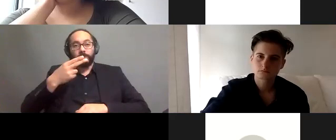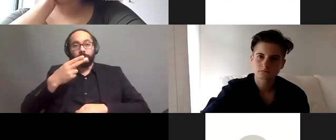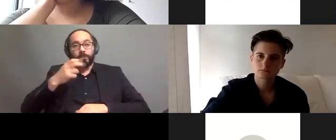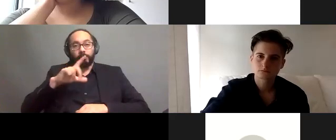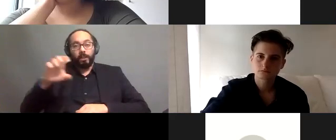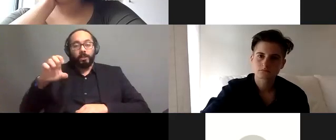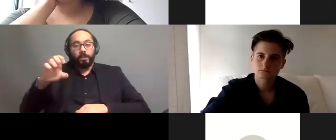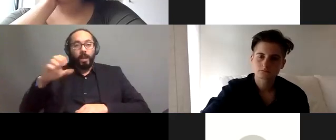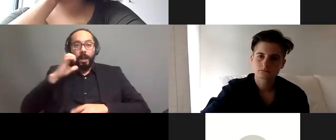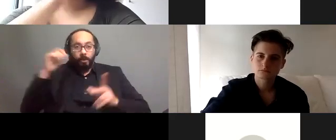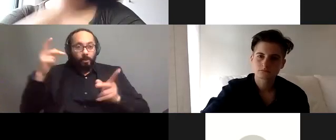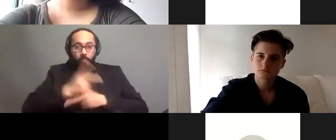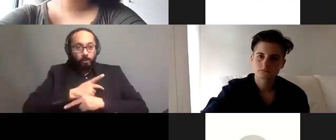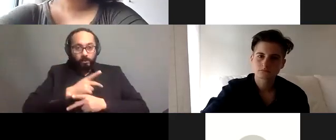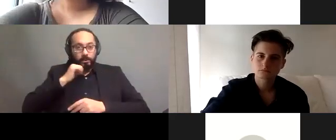craziness.